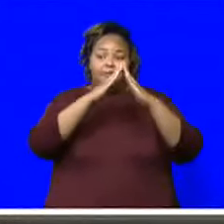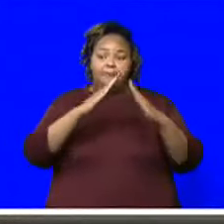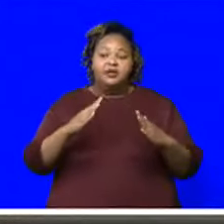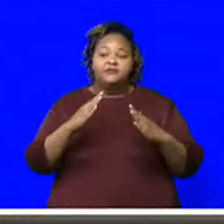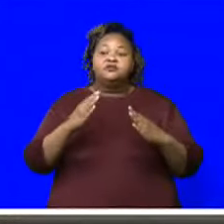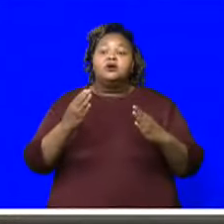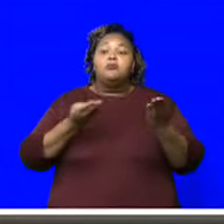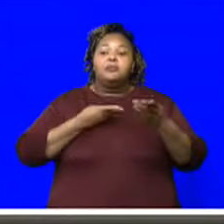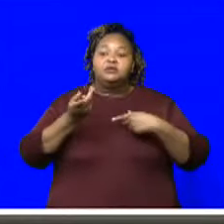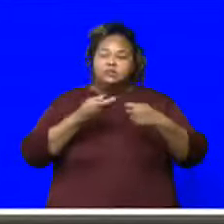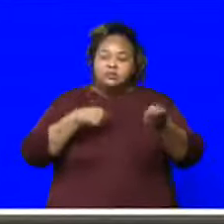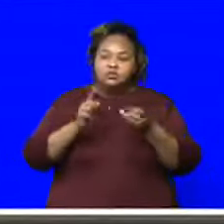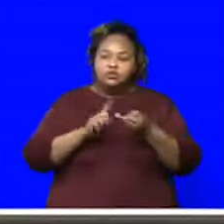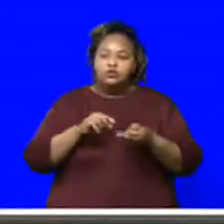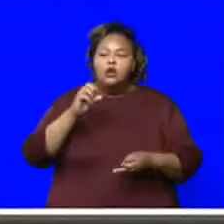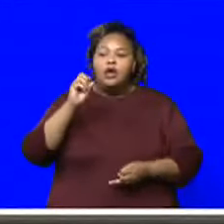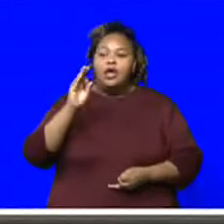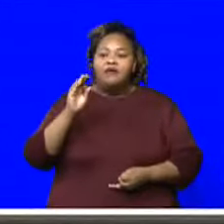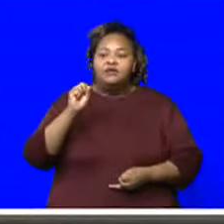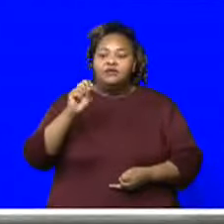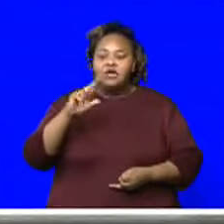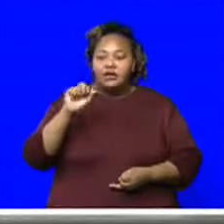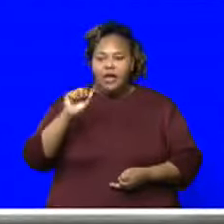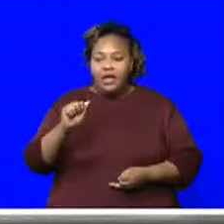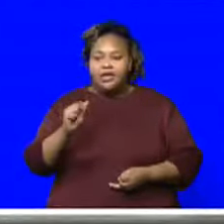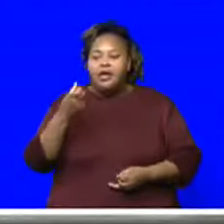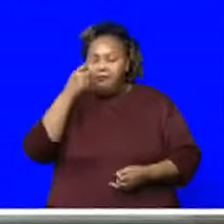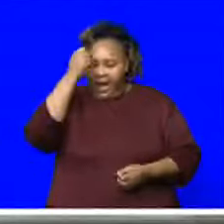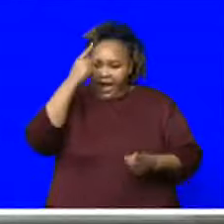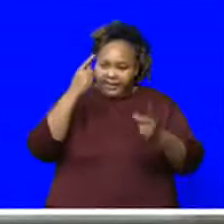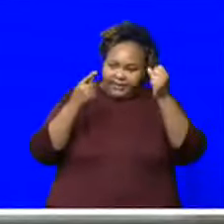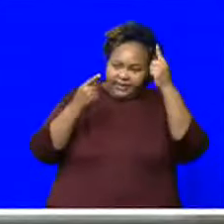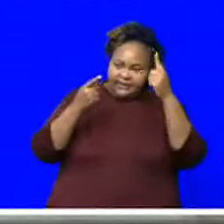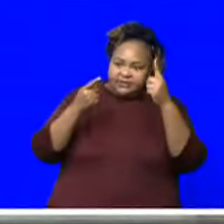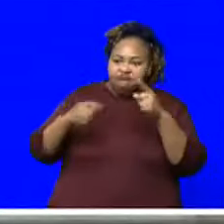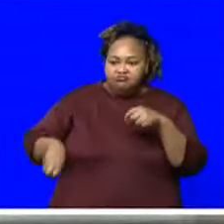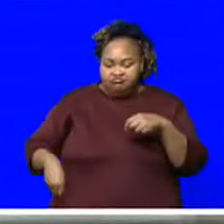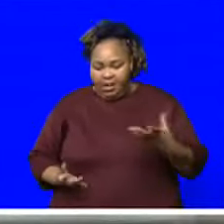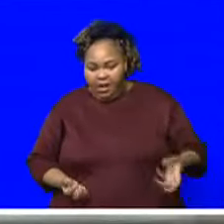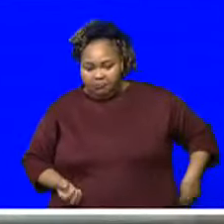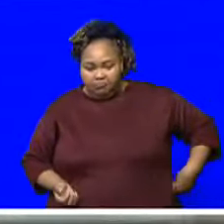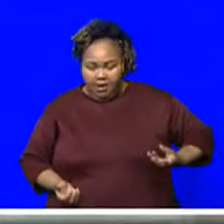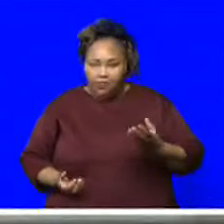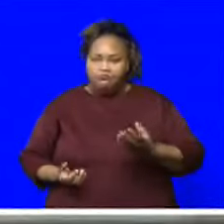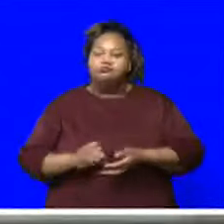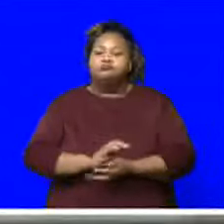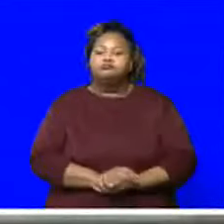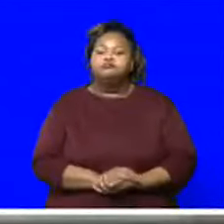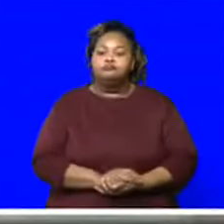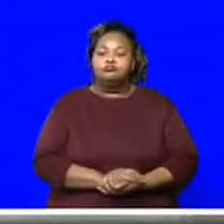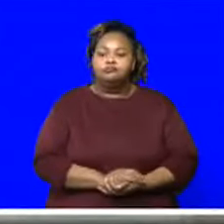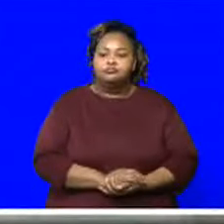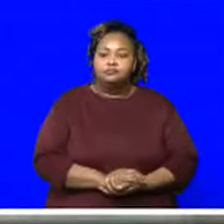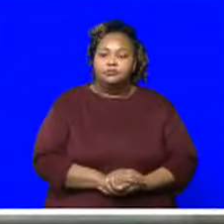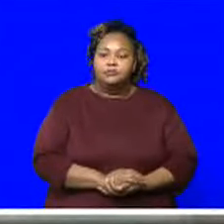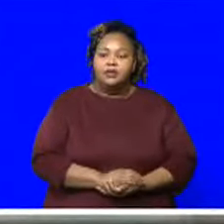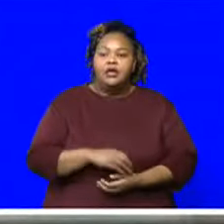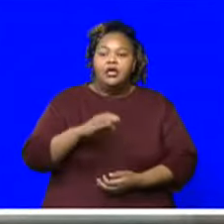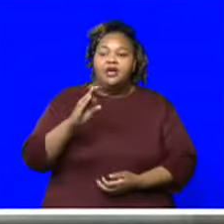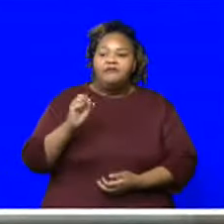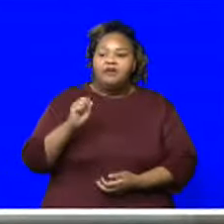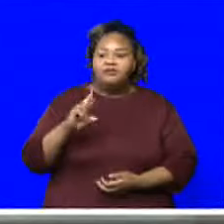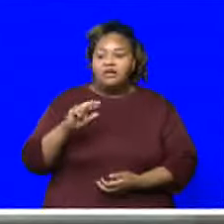khamba kahle kakhulu sitawuphuma sesifele. Speaking on behalf of FSRA, Bukosi Dlamini explained what issues